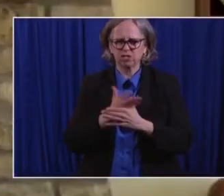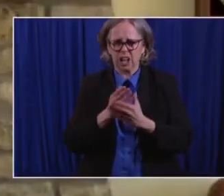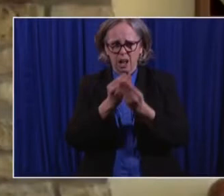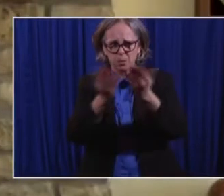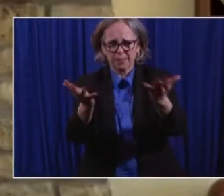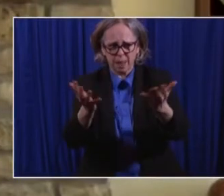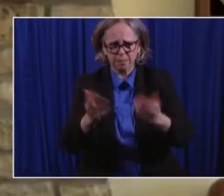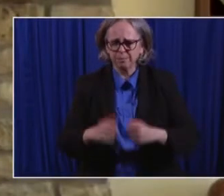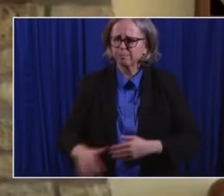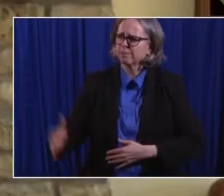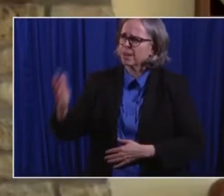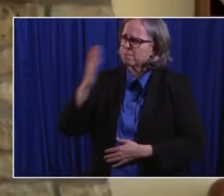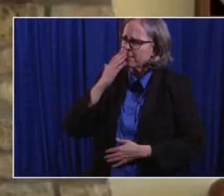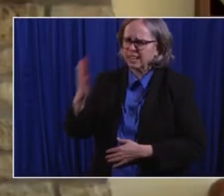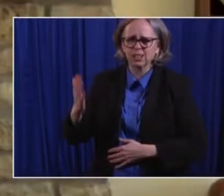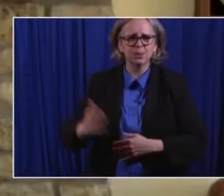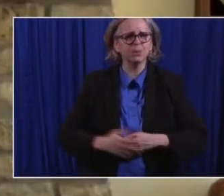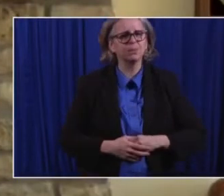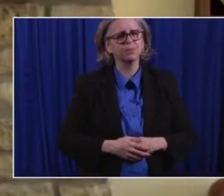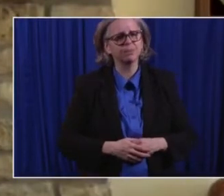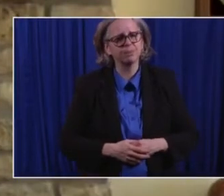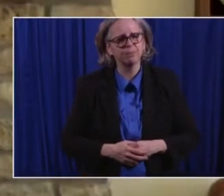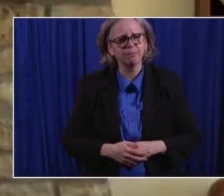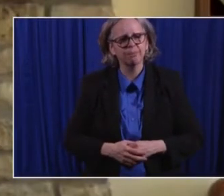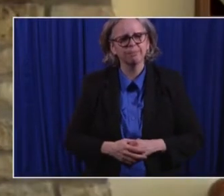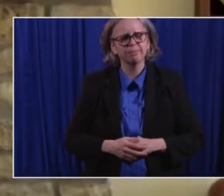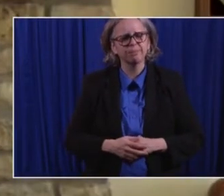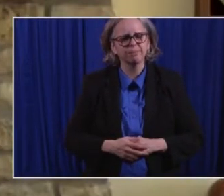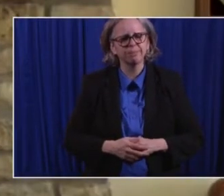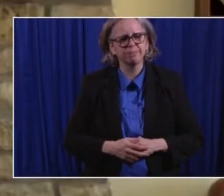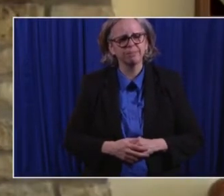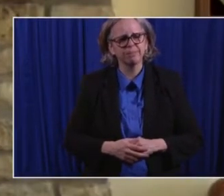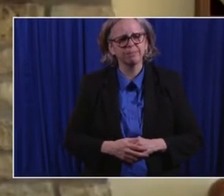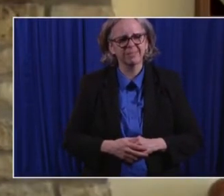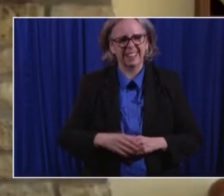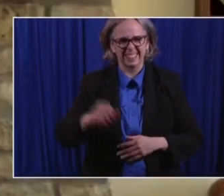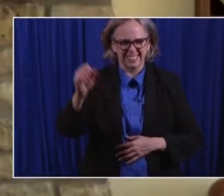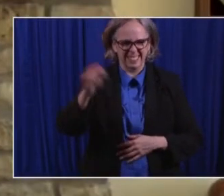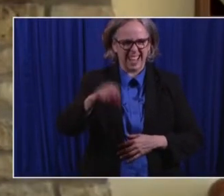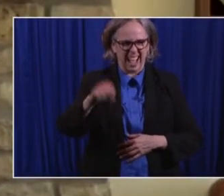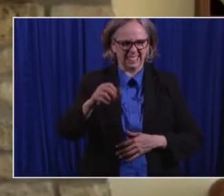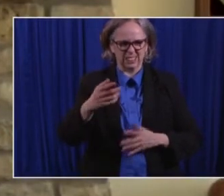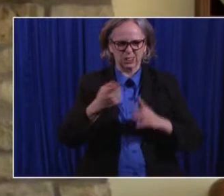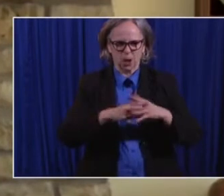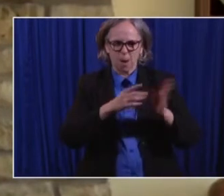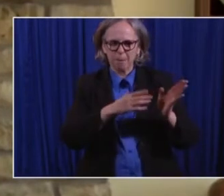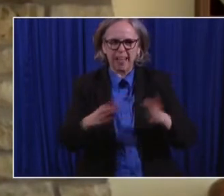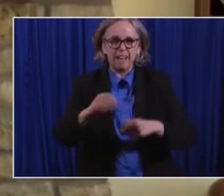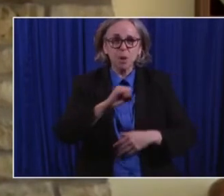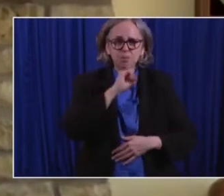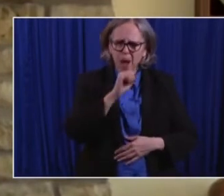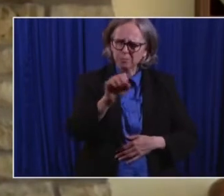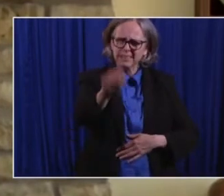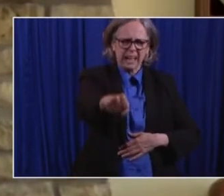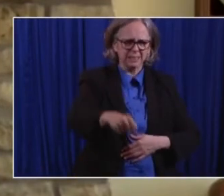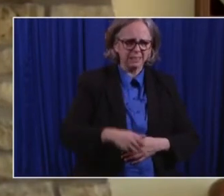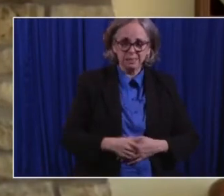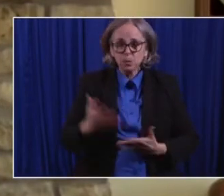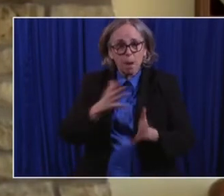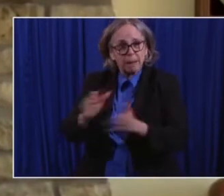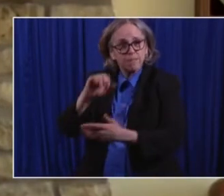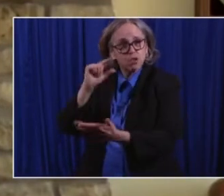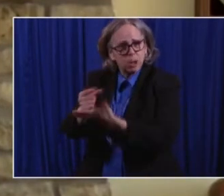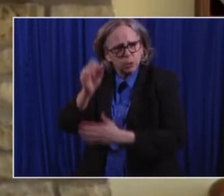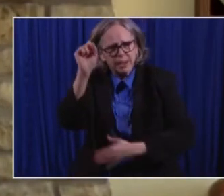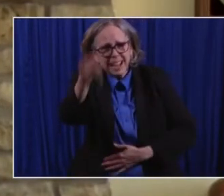Lieutenant Governor. So, people will be able to plan for proms, they'll be able to plan for graduation. There's no